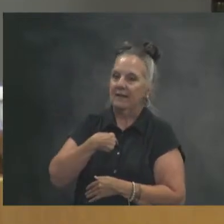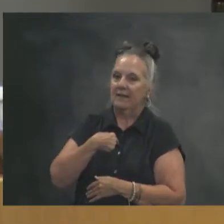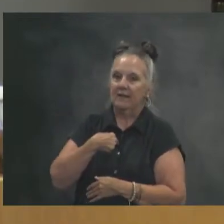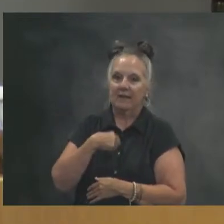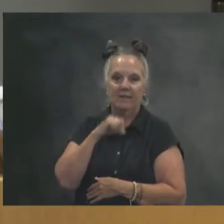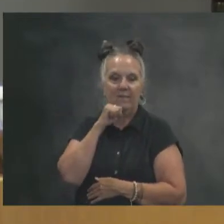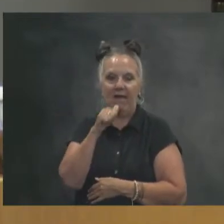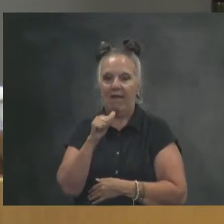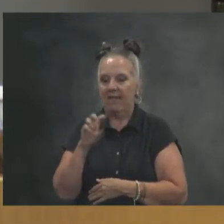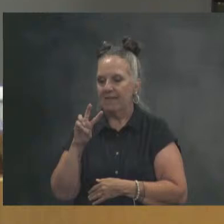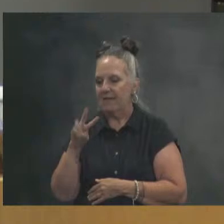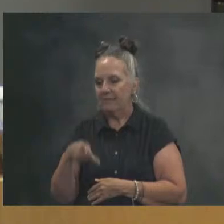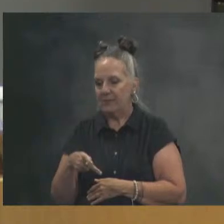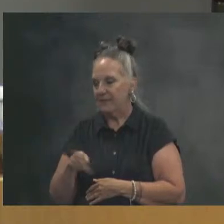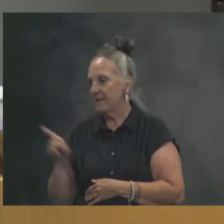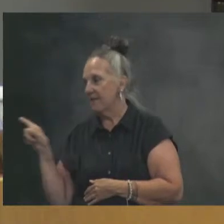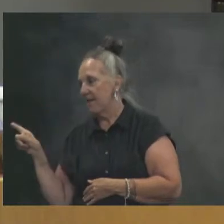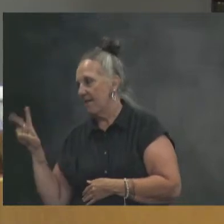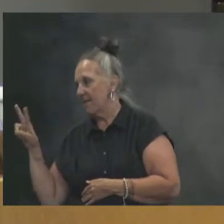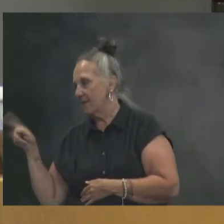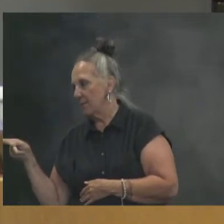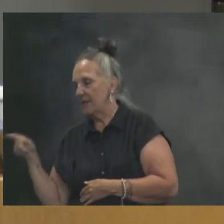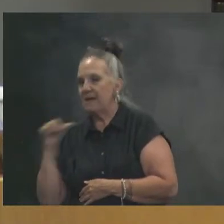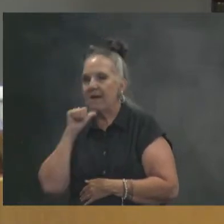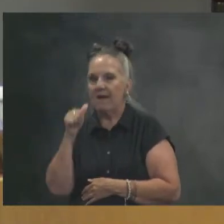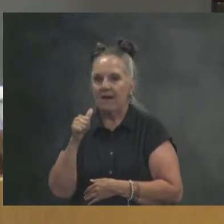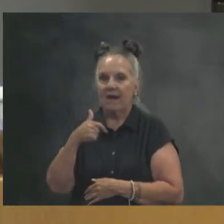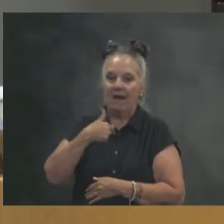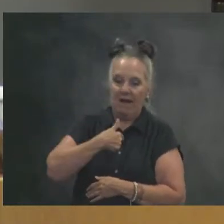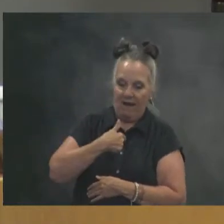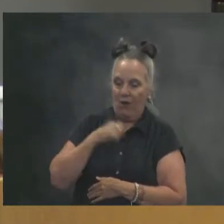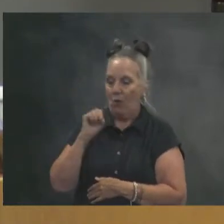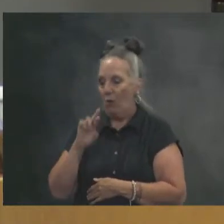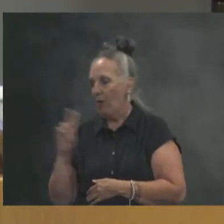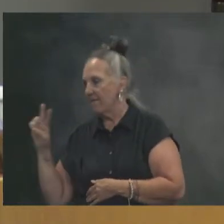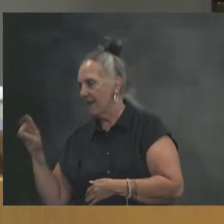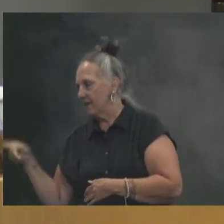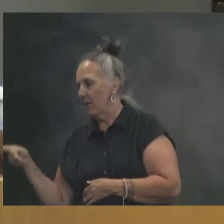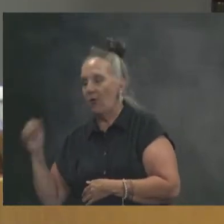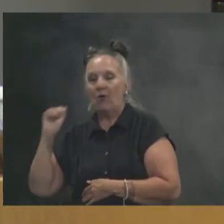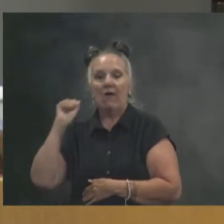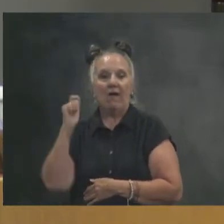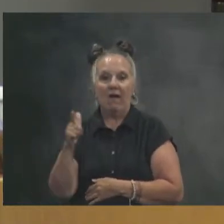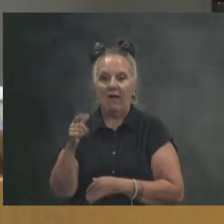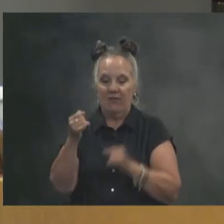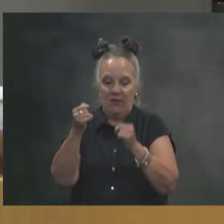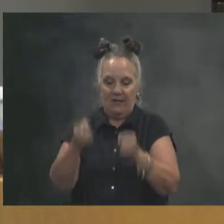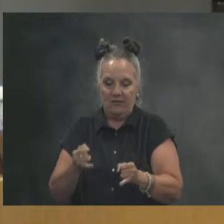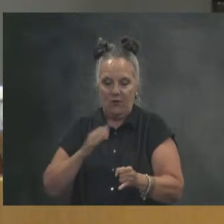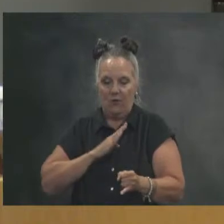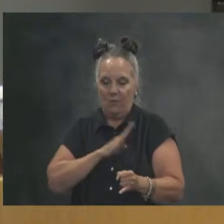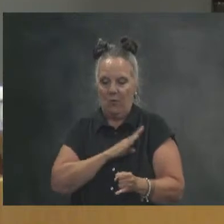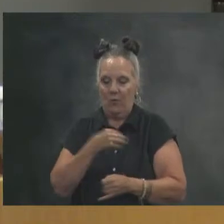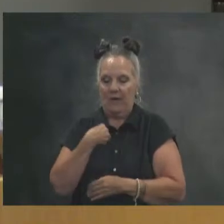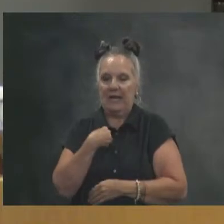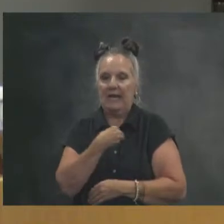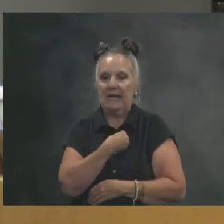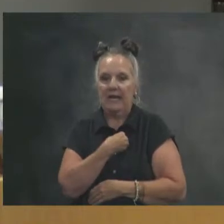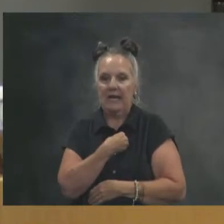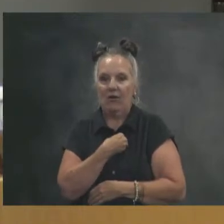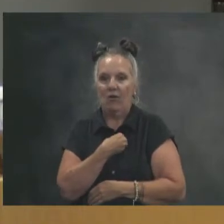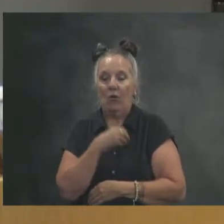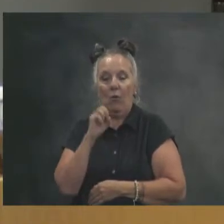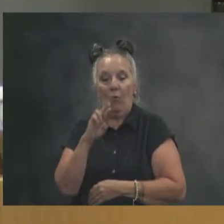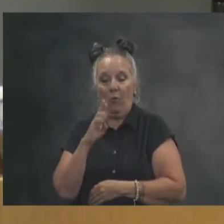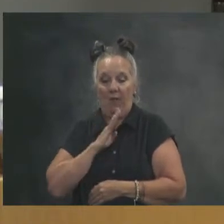Vice President is not. Neither I, the Vice President, or any other individual board member, nor the